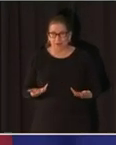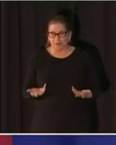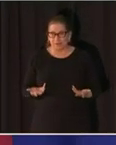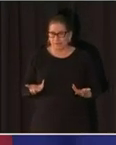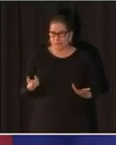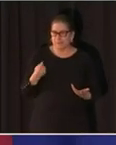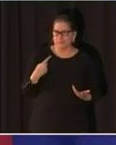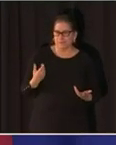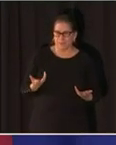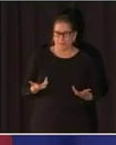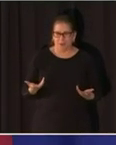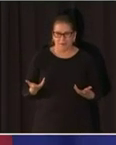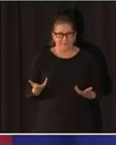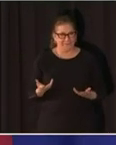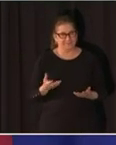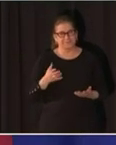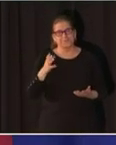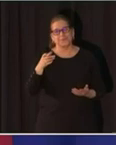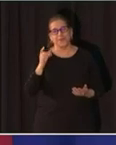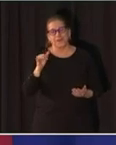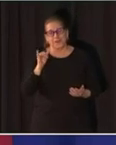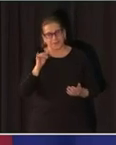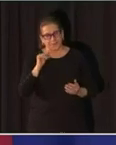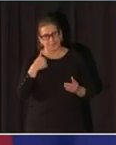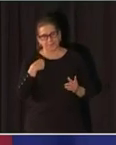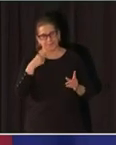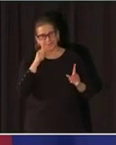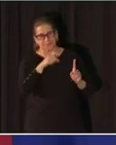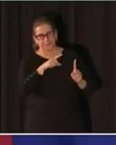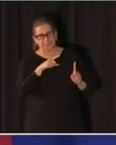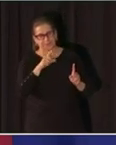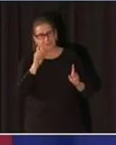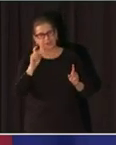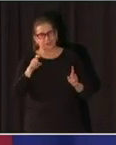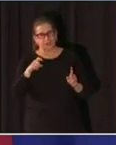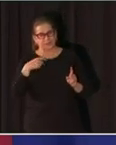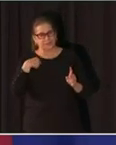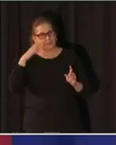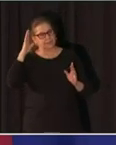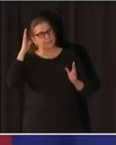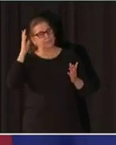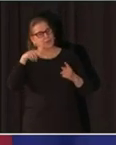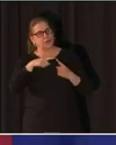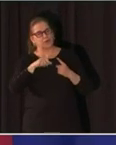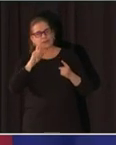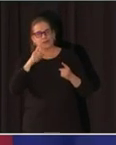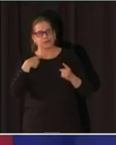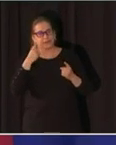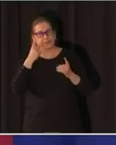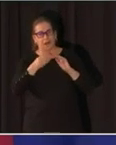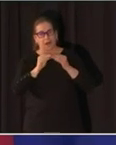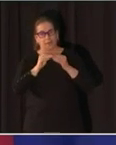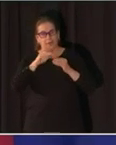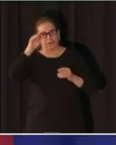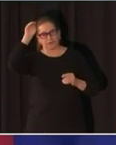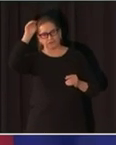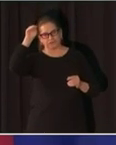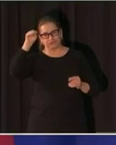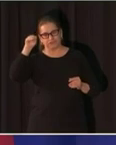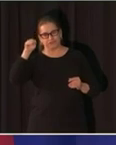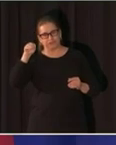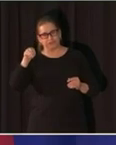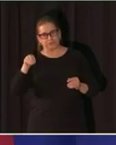like, at what point should we expect to see the declines relating to the stay-at-home order and all the various social